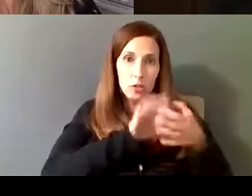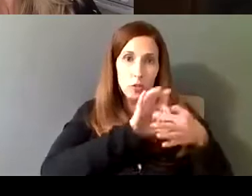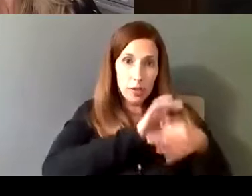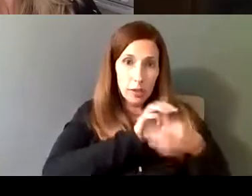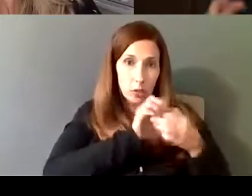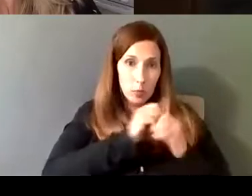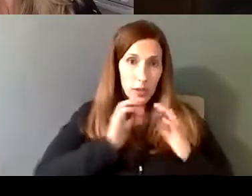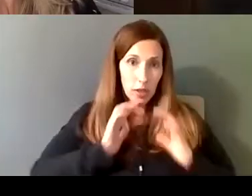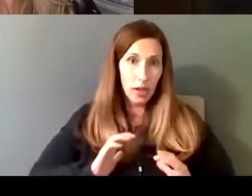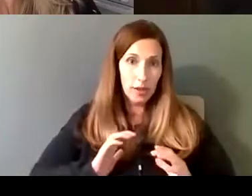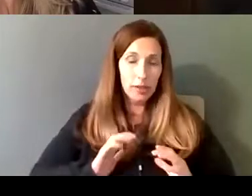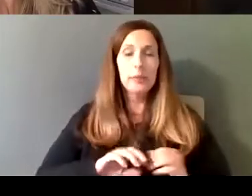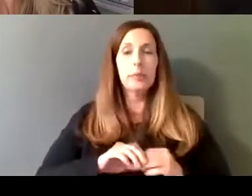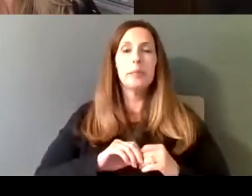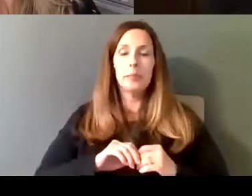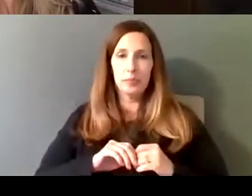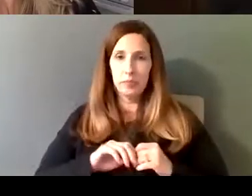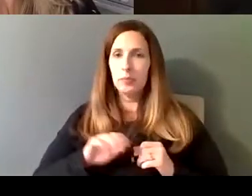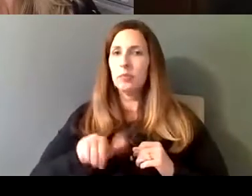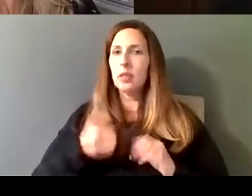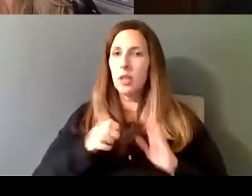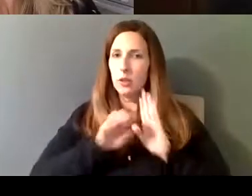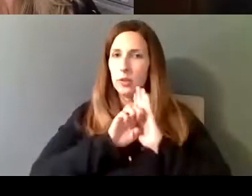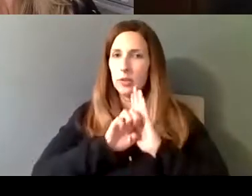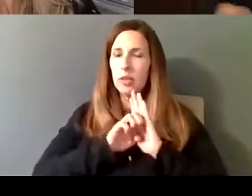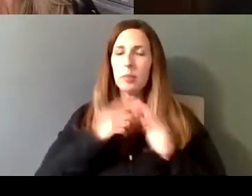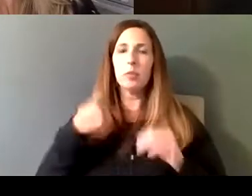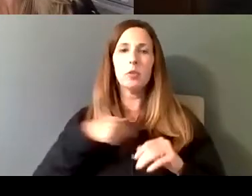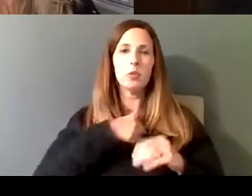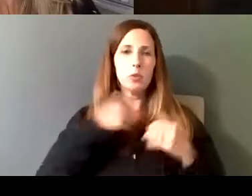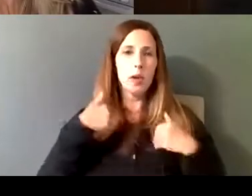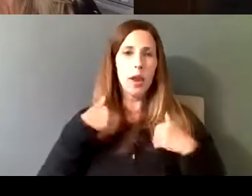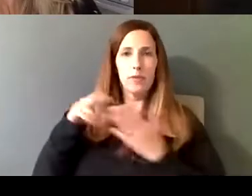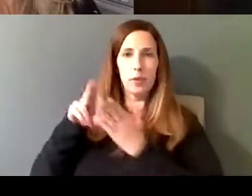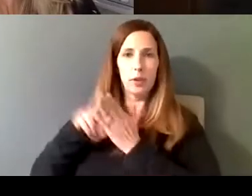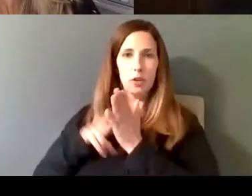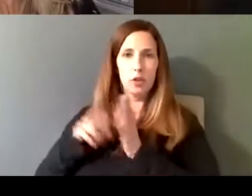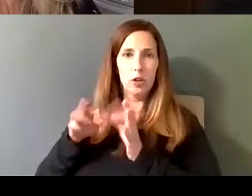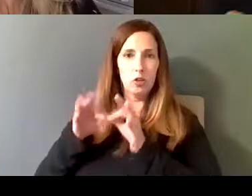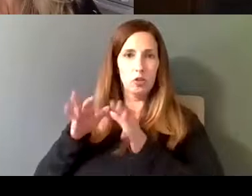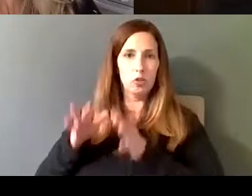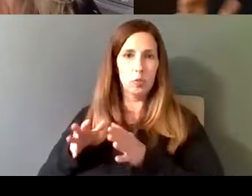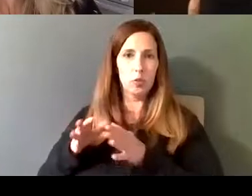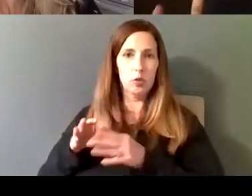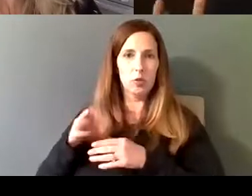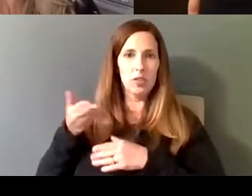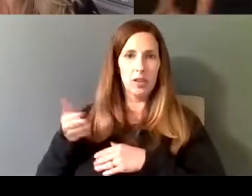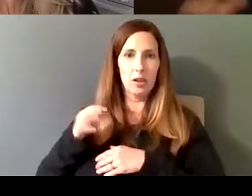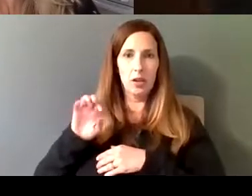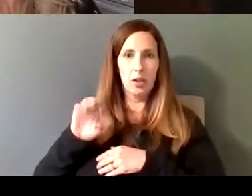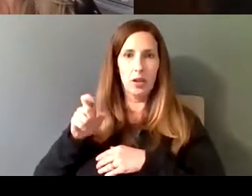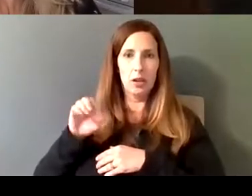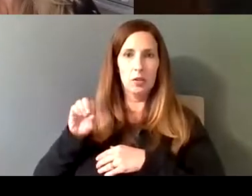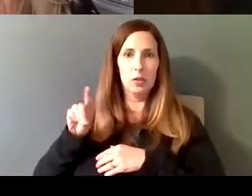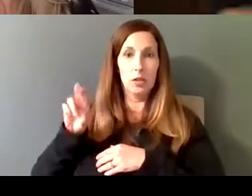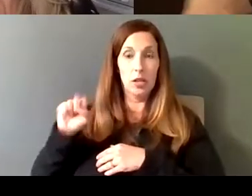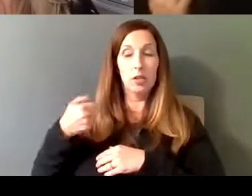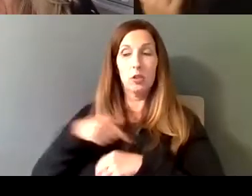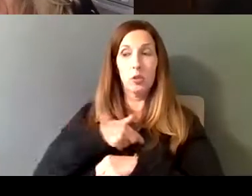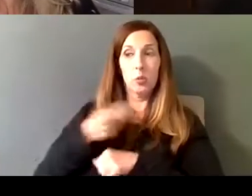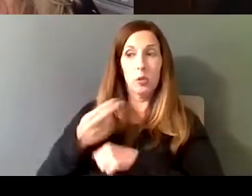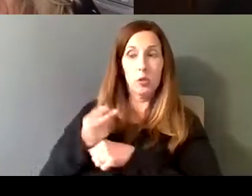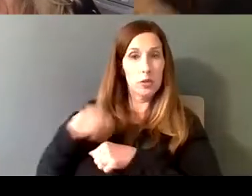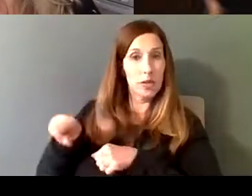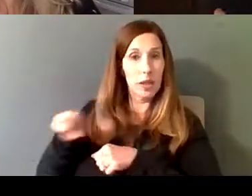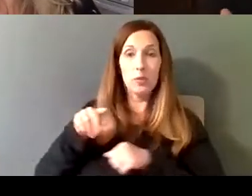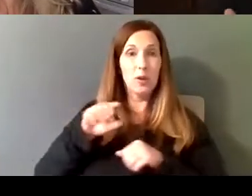clients. Another example is that we also have contract interpreters at Exodus, and so we use them for Exodus purposes, so folks can't